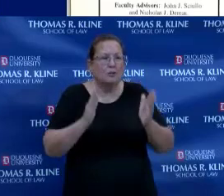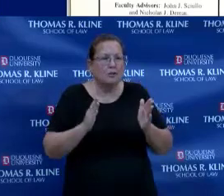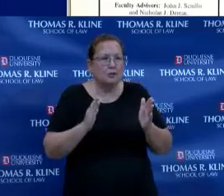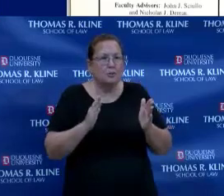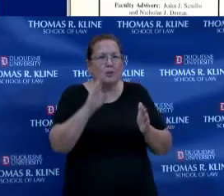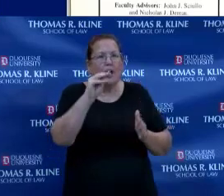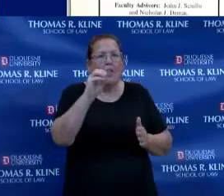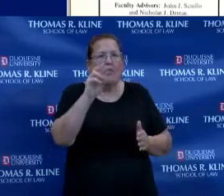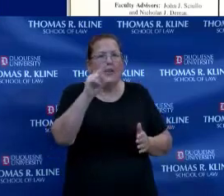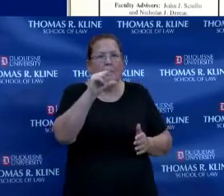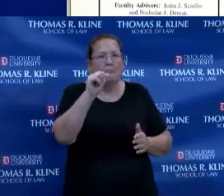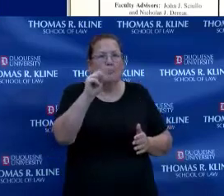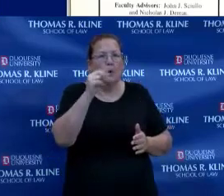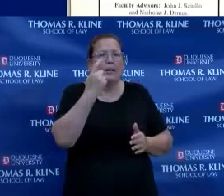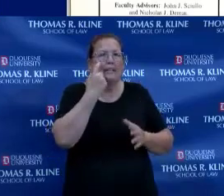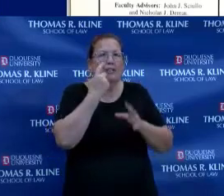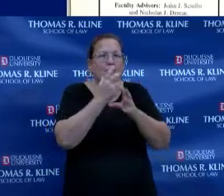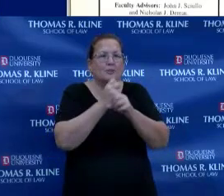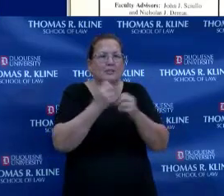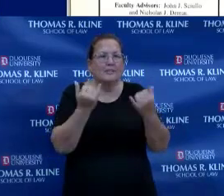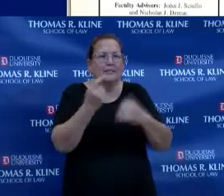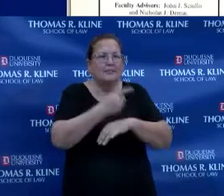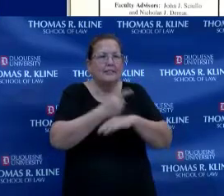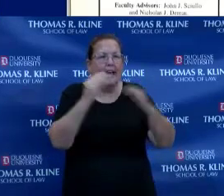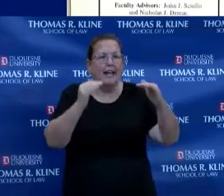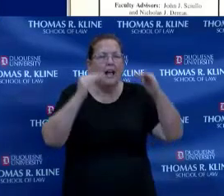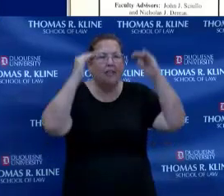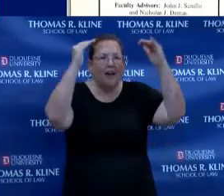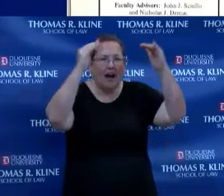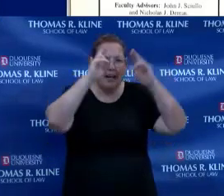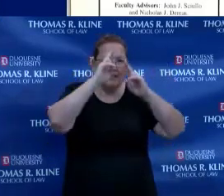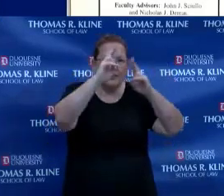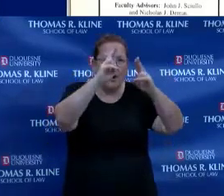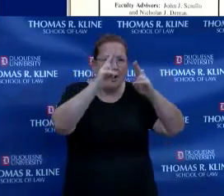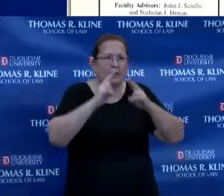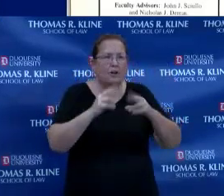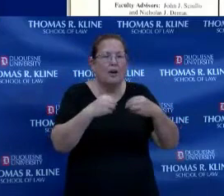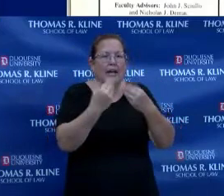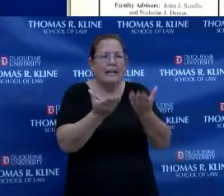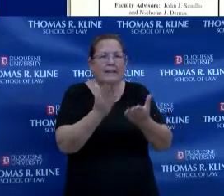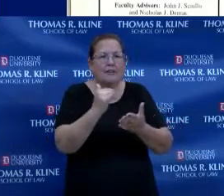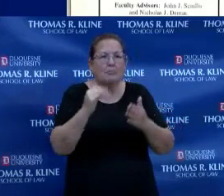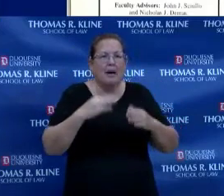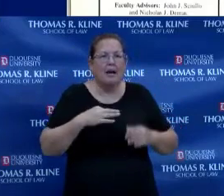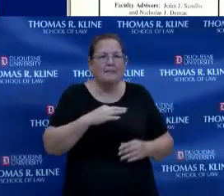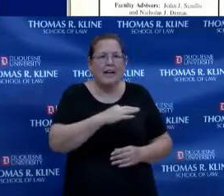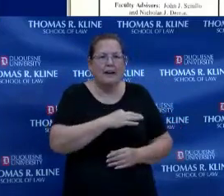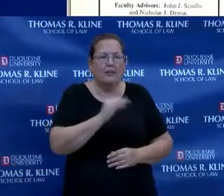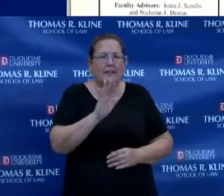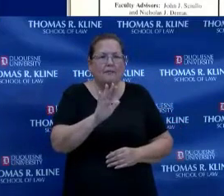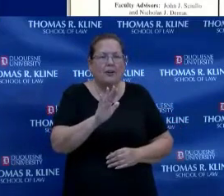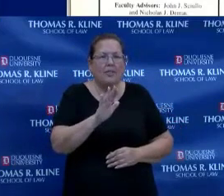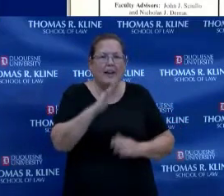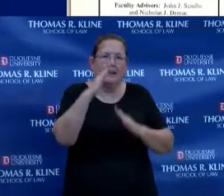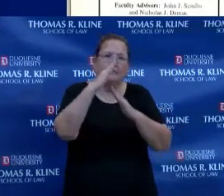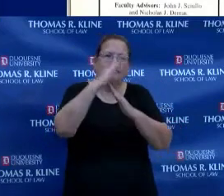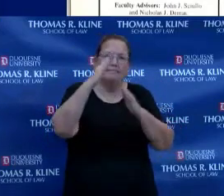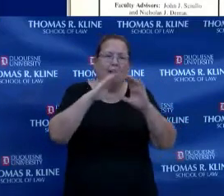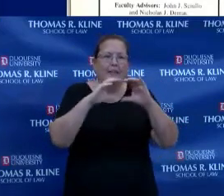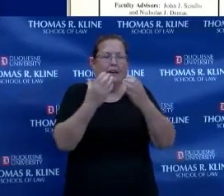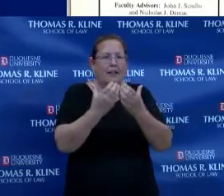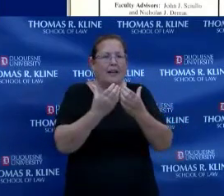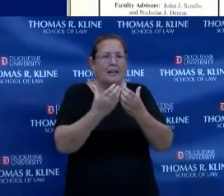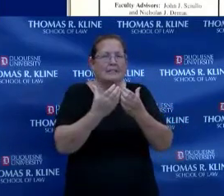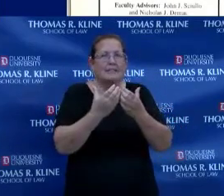and Donnie just received today, the highest honor bestowed by the faculty for academic excellence and meritorious service to the